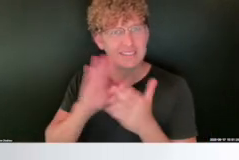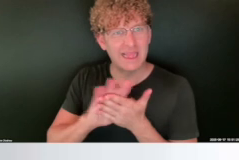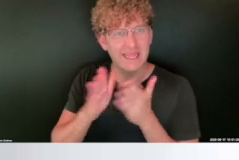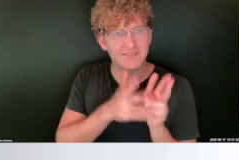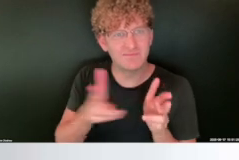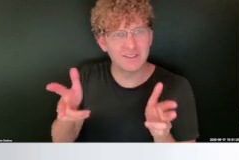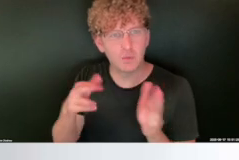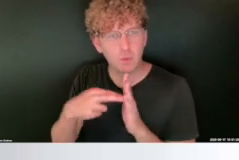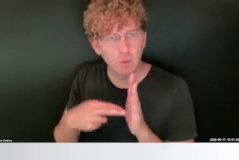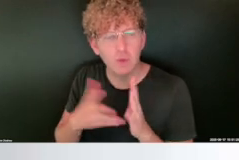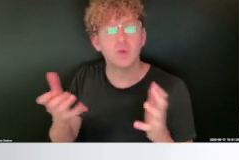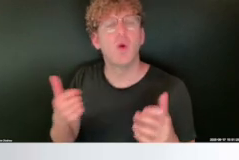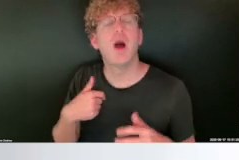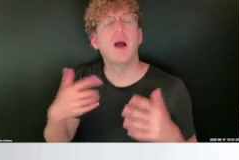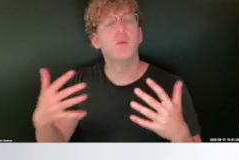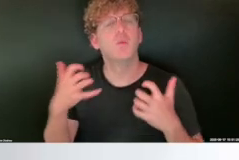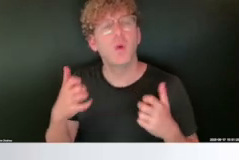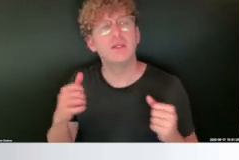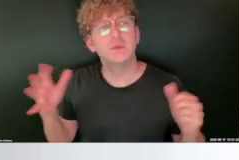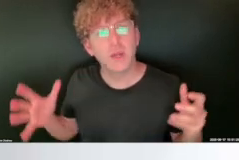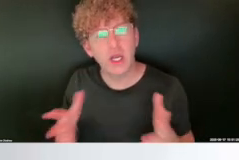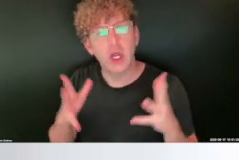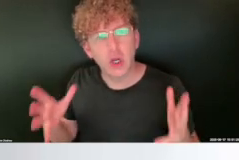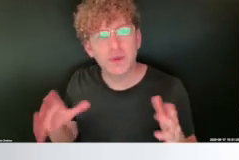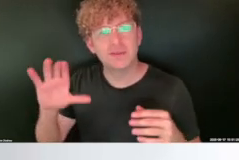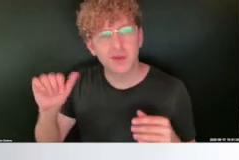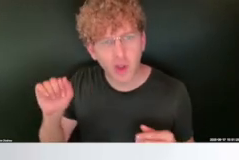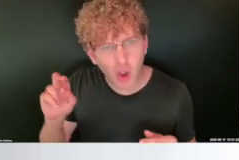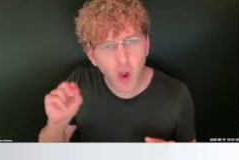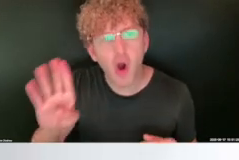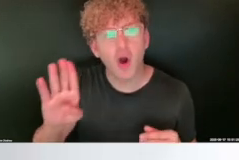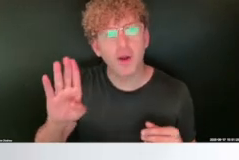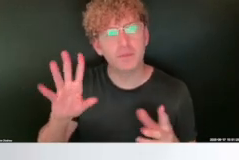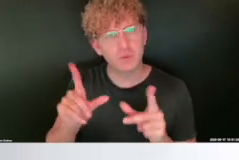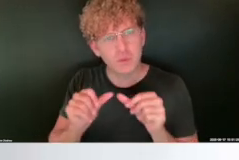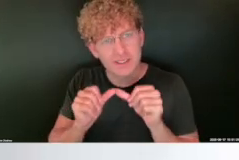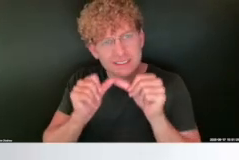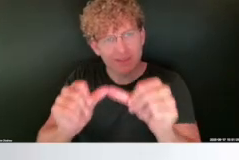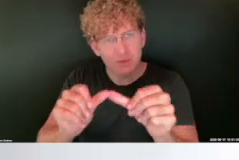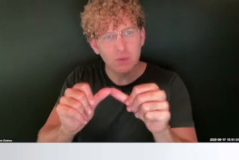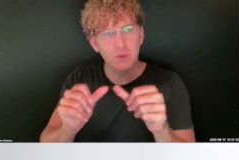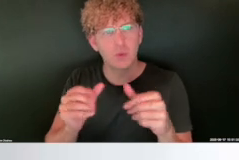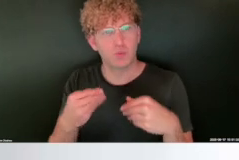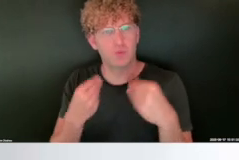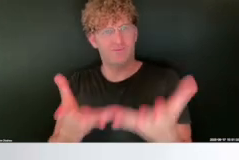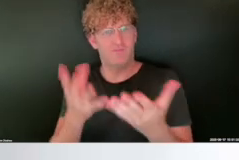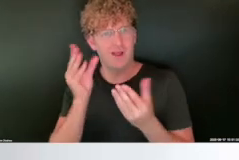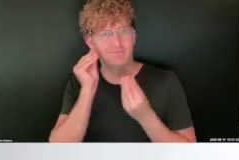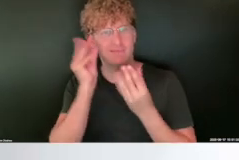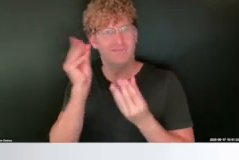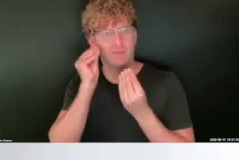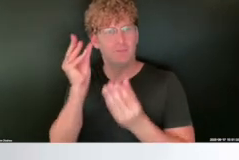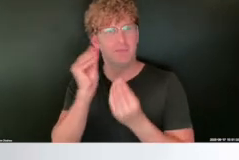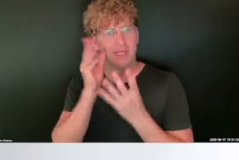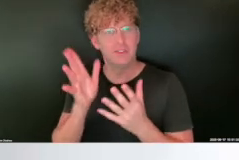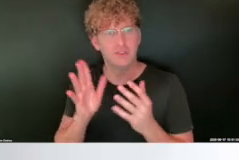wanted to encourage CARB to continue to provide information on how